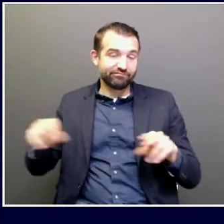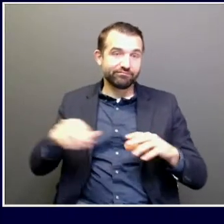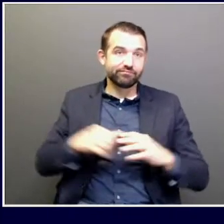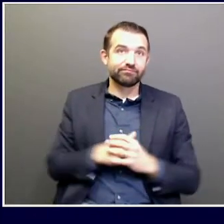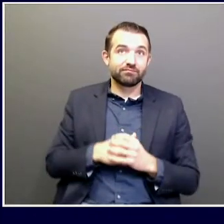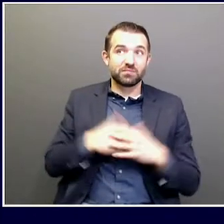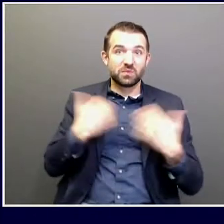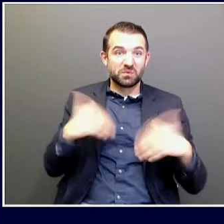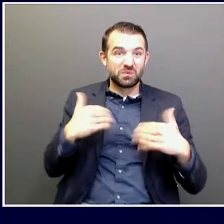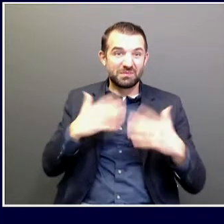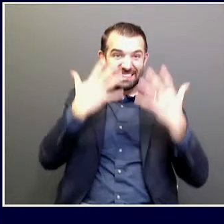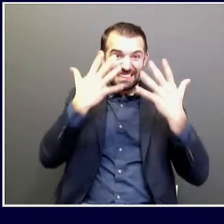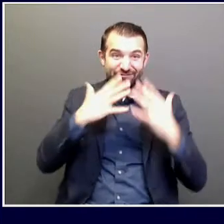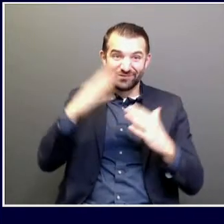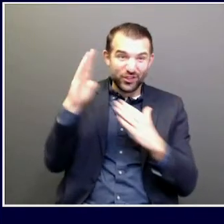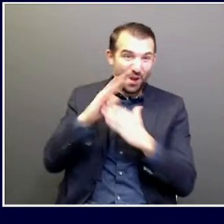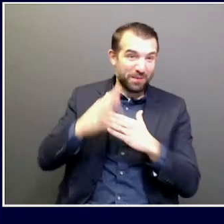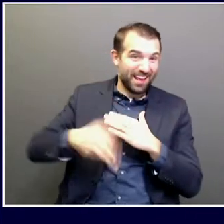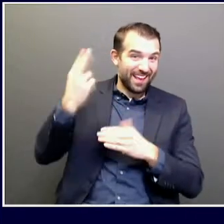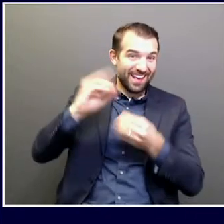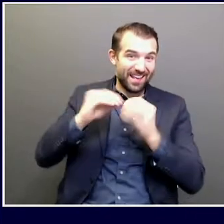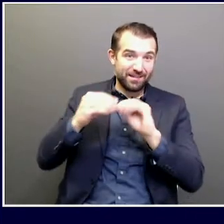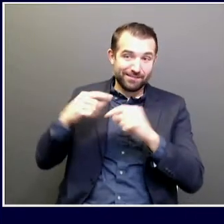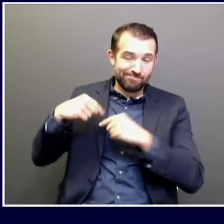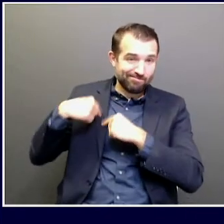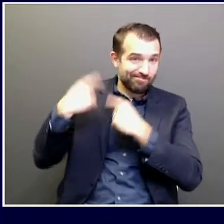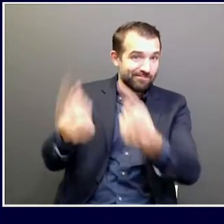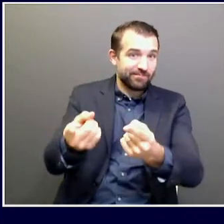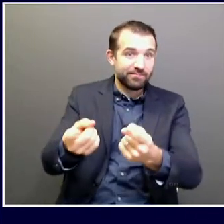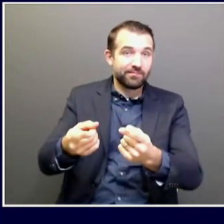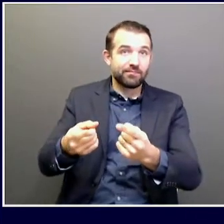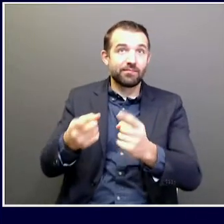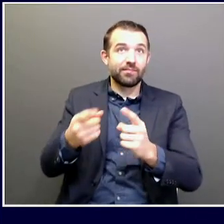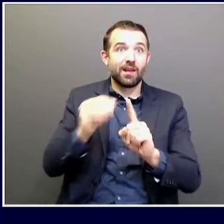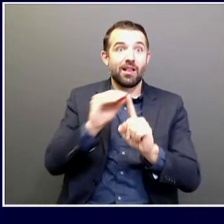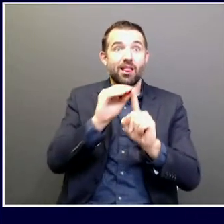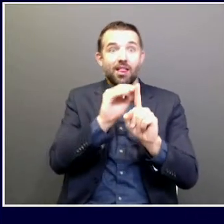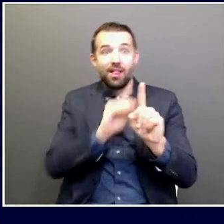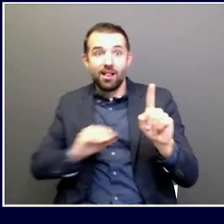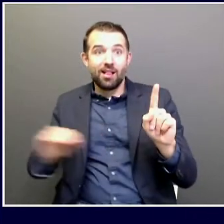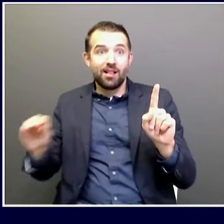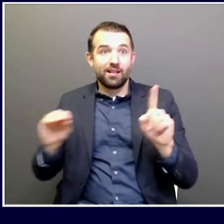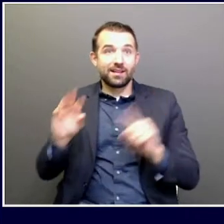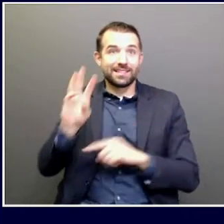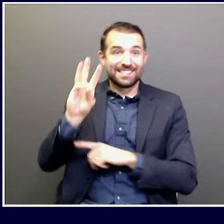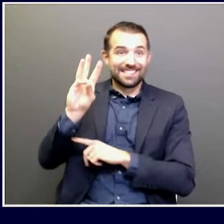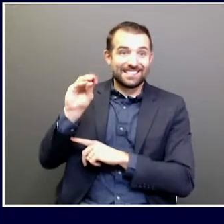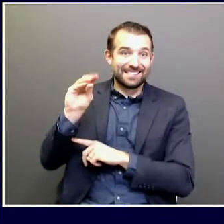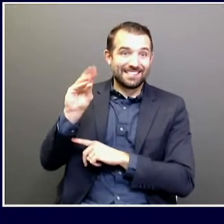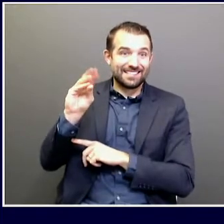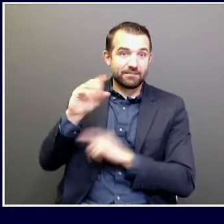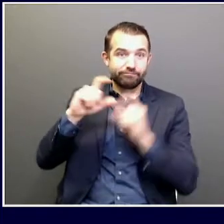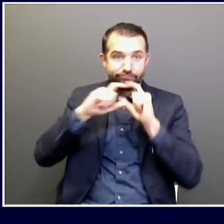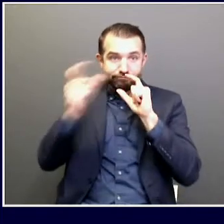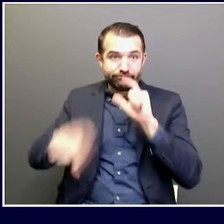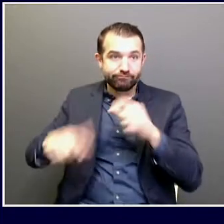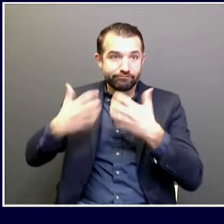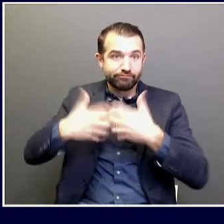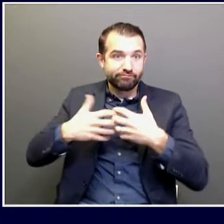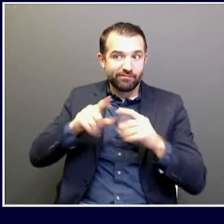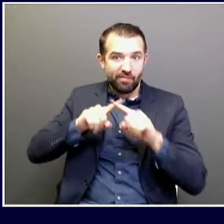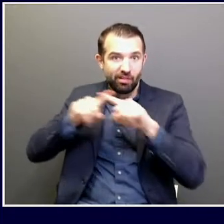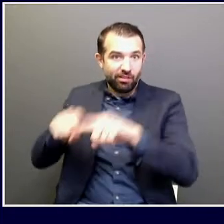mark. 60 individuals are on a ventilator, which is tied for the high mark that we set on